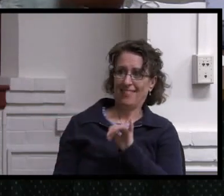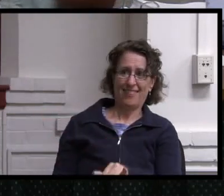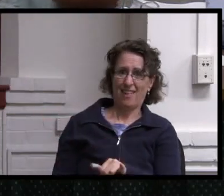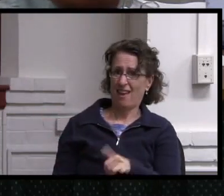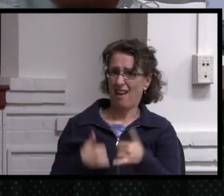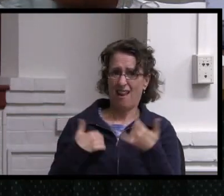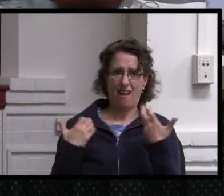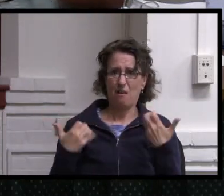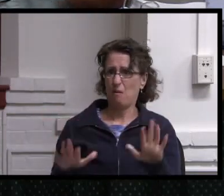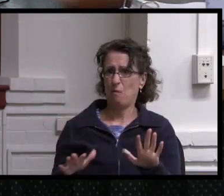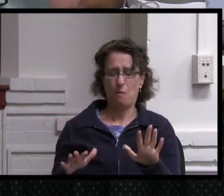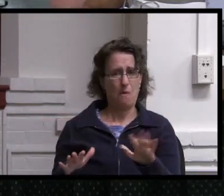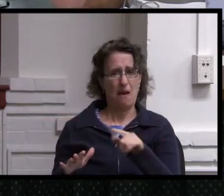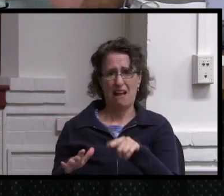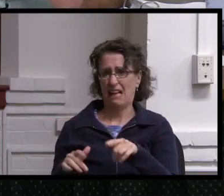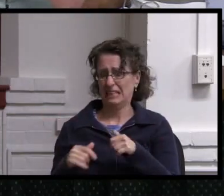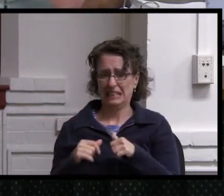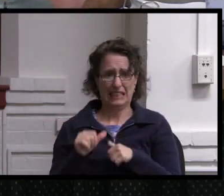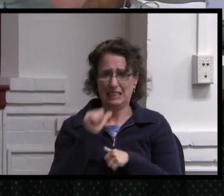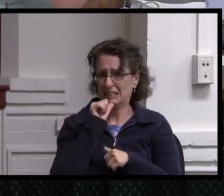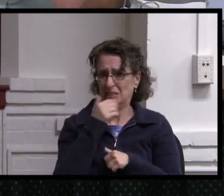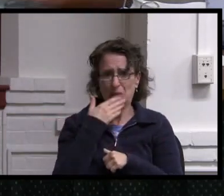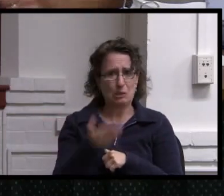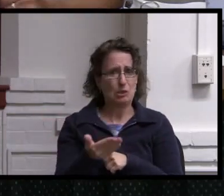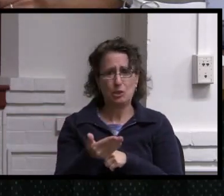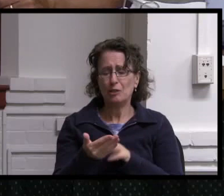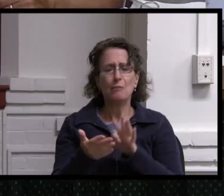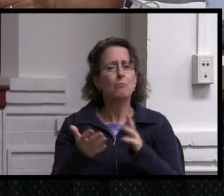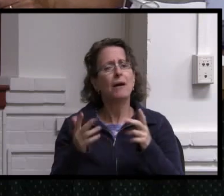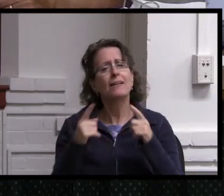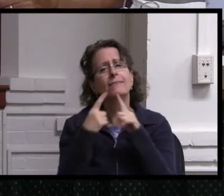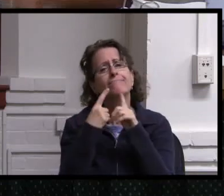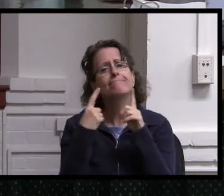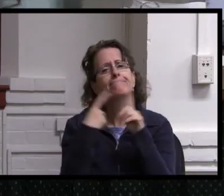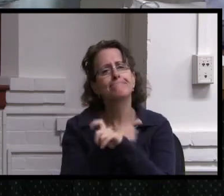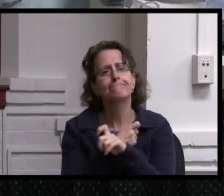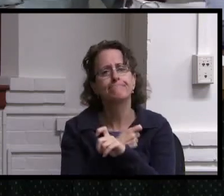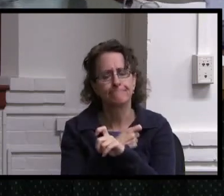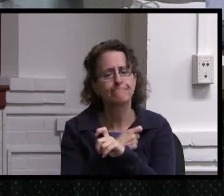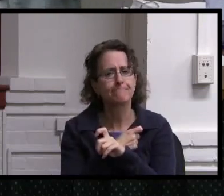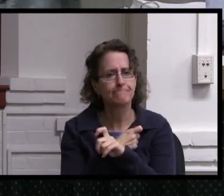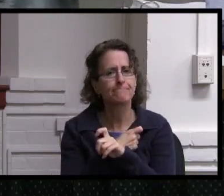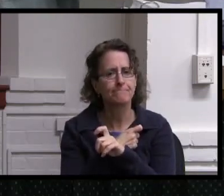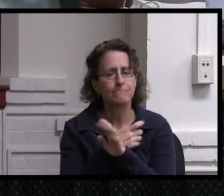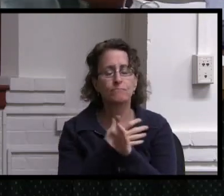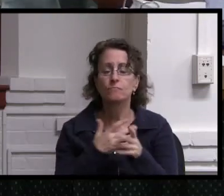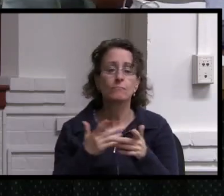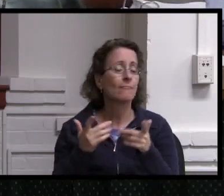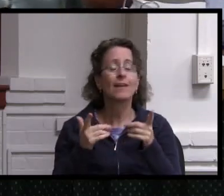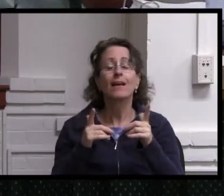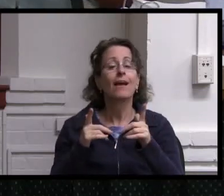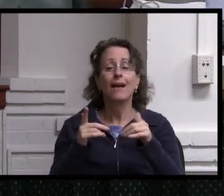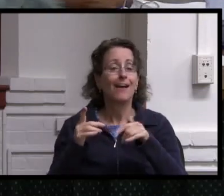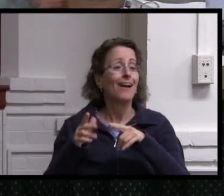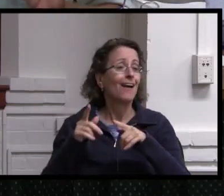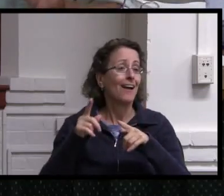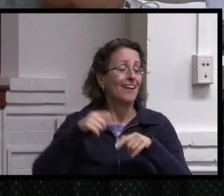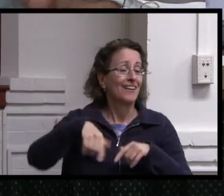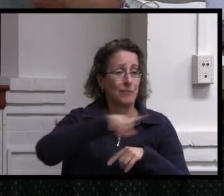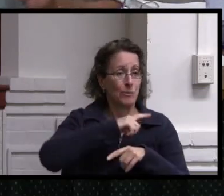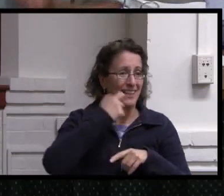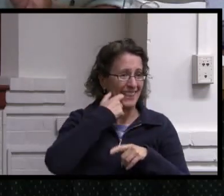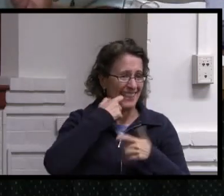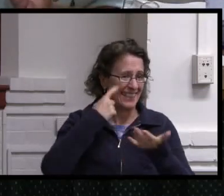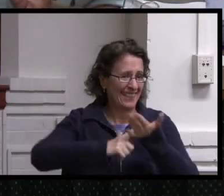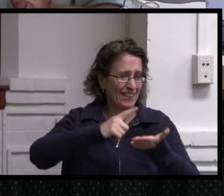this is a giant onion. There's so many layers to this thing that it's, you know, it's like the diversity issue also. I mean, there's a lot to it.